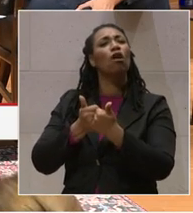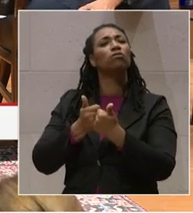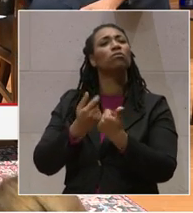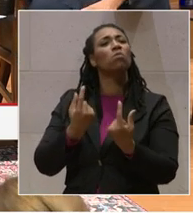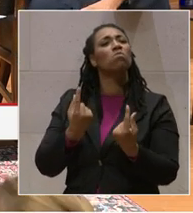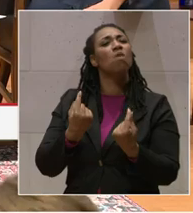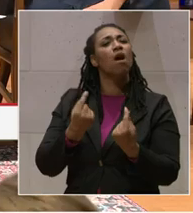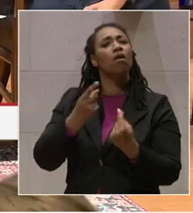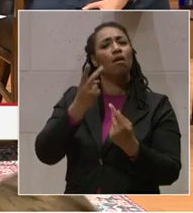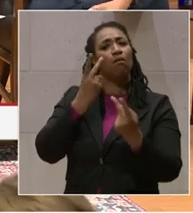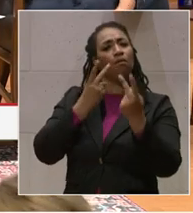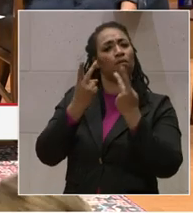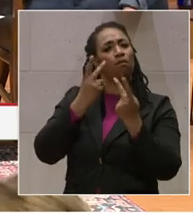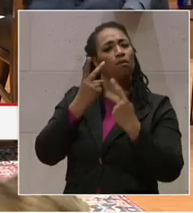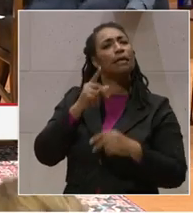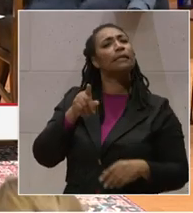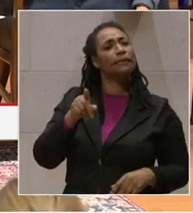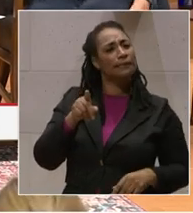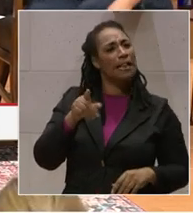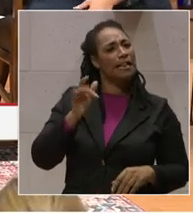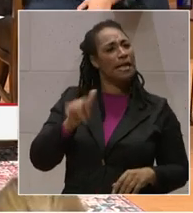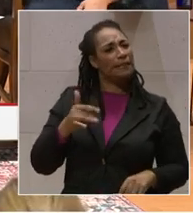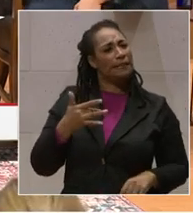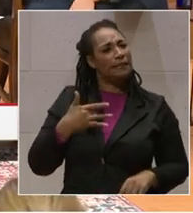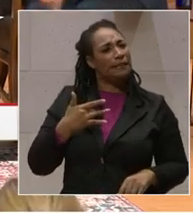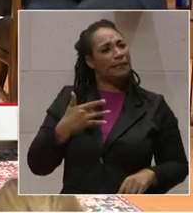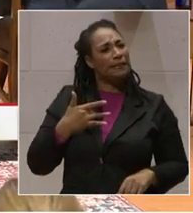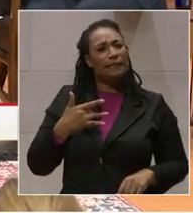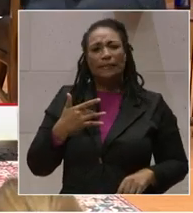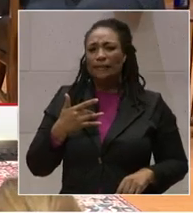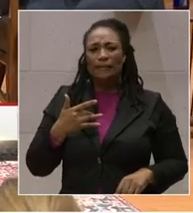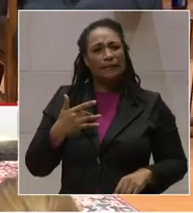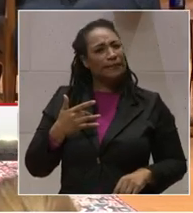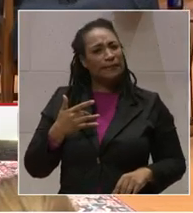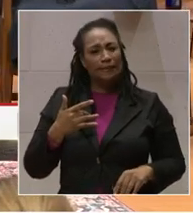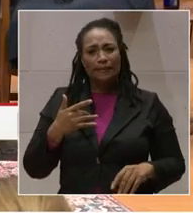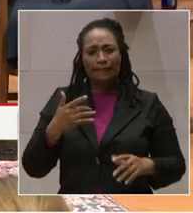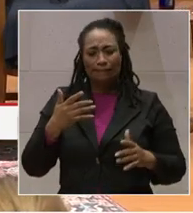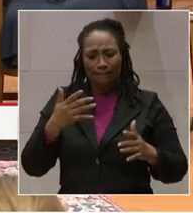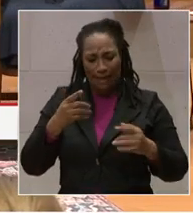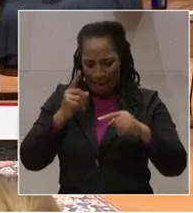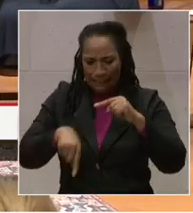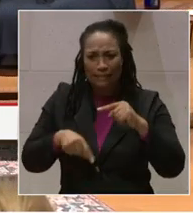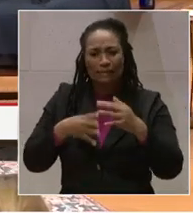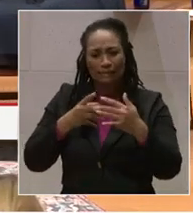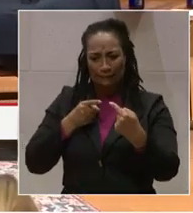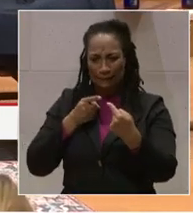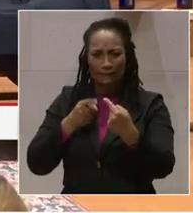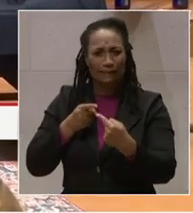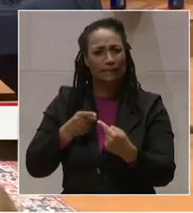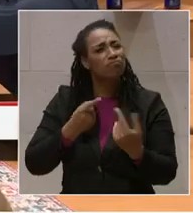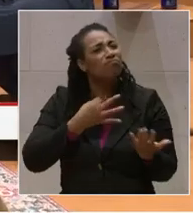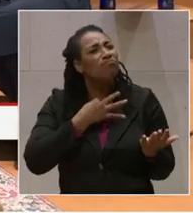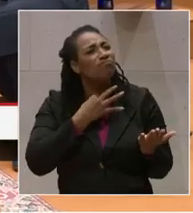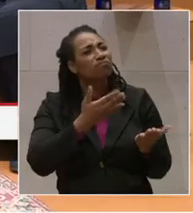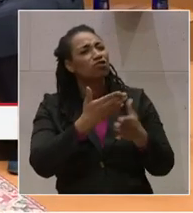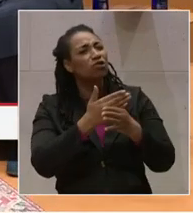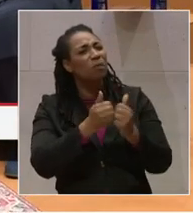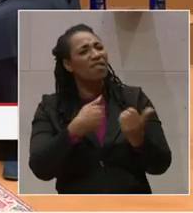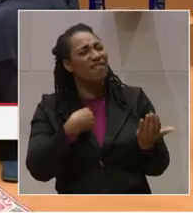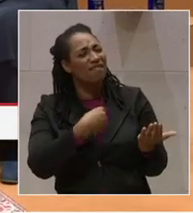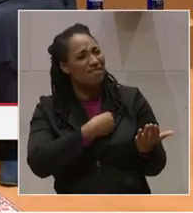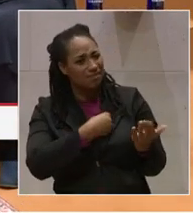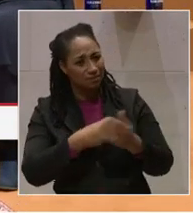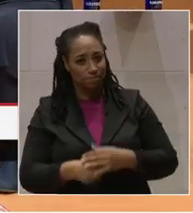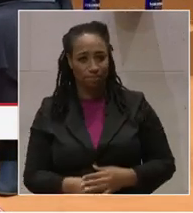locally? Well, I think the biggest challenge that we had was